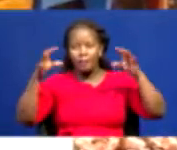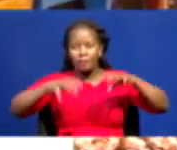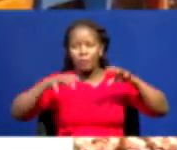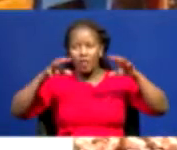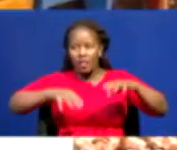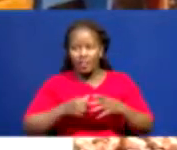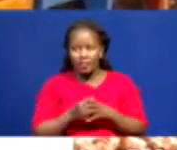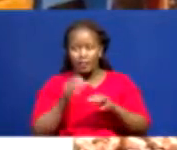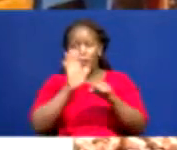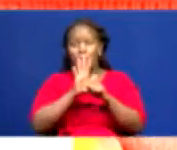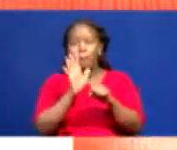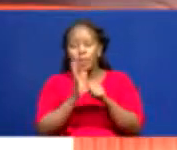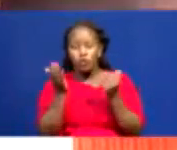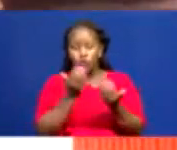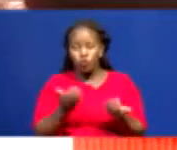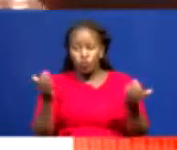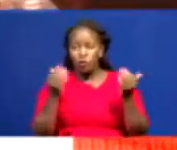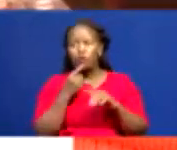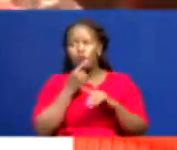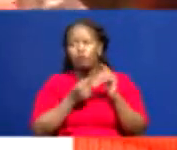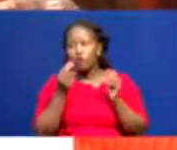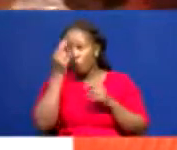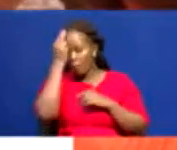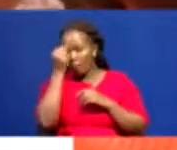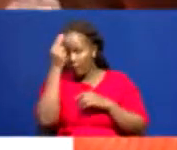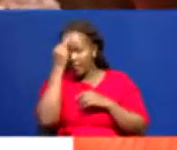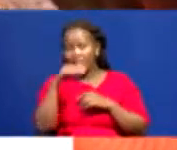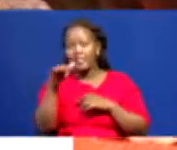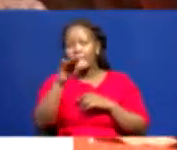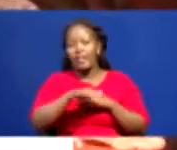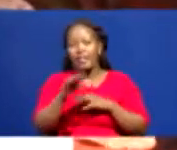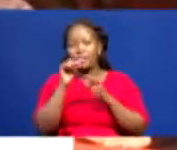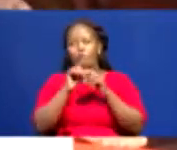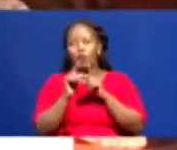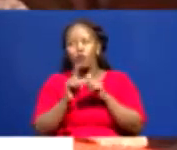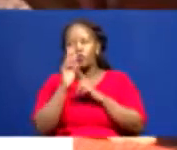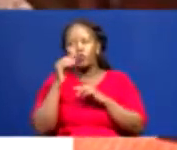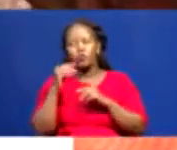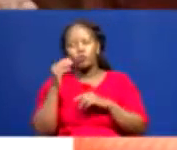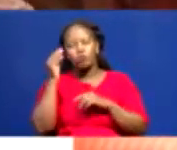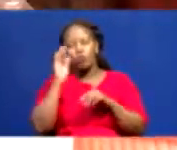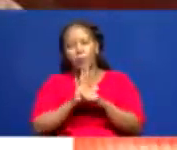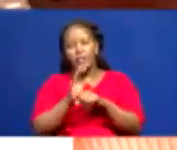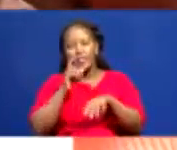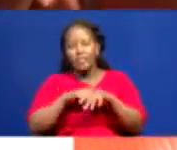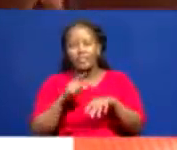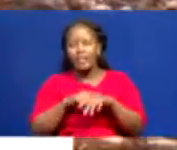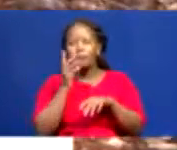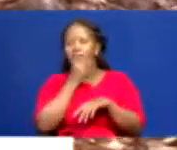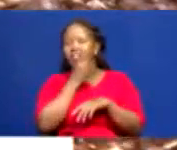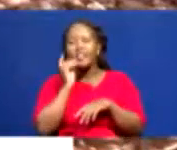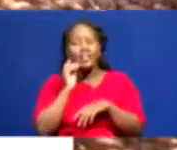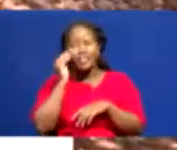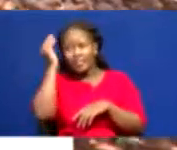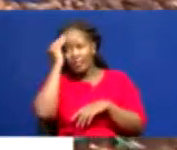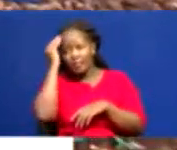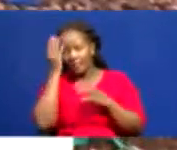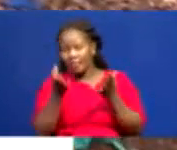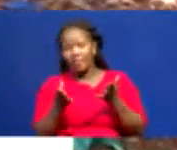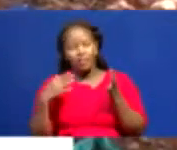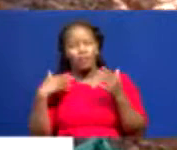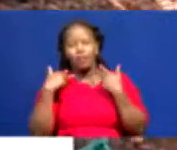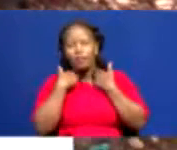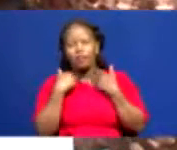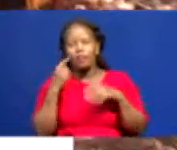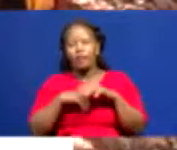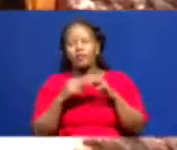come from the Maasai nomadic community in the area also find their learning disrupted during the dry spell when families depart from the area